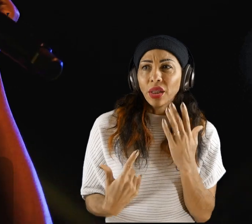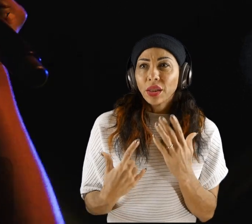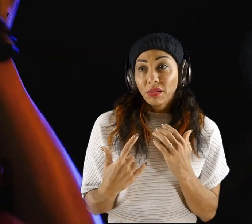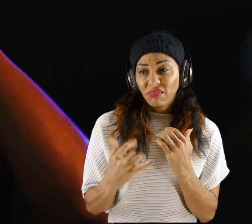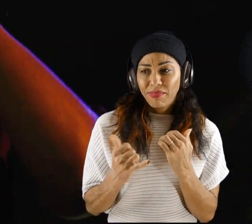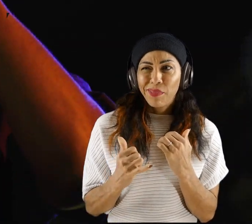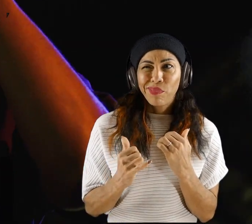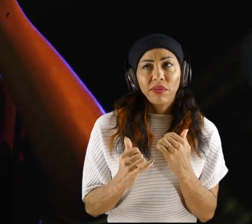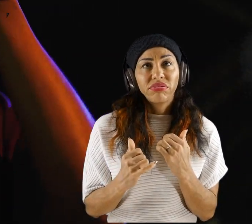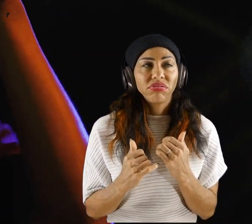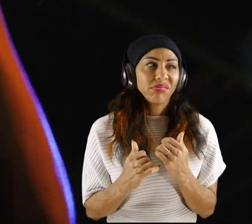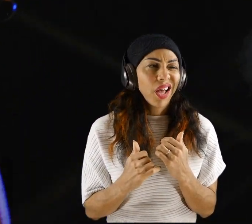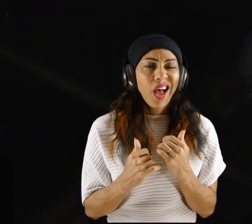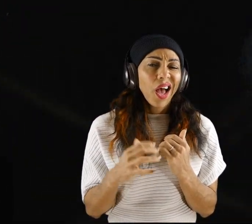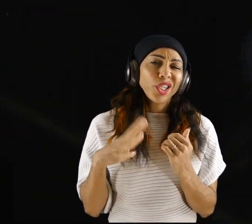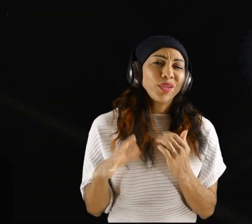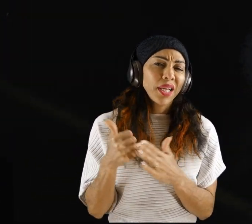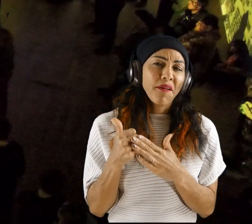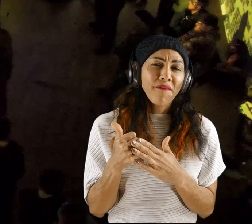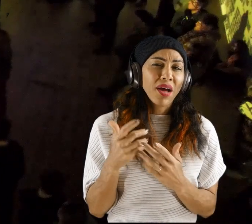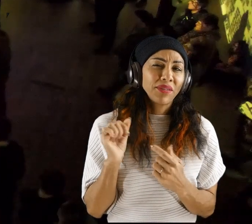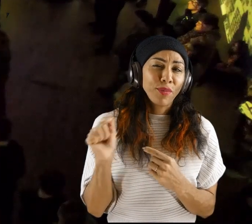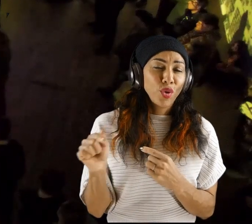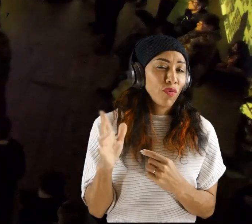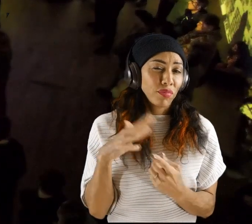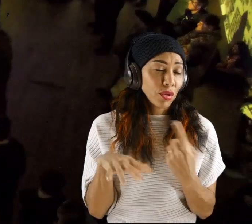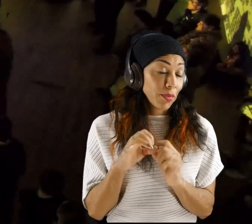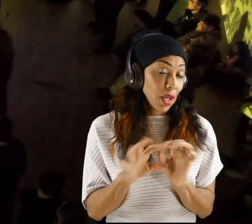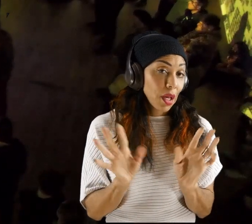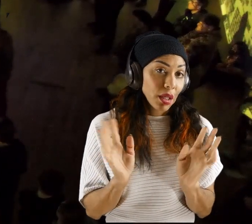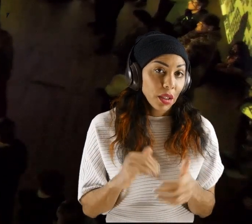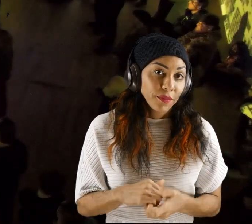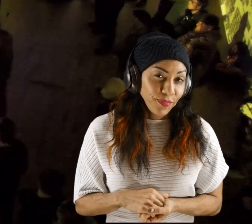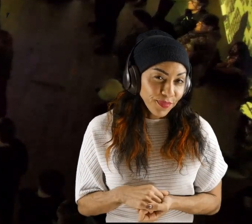but I don't think I need any advice on social media. All